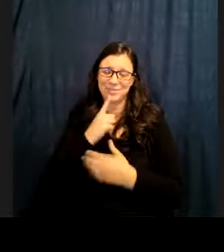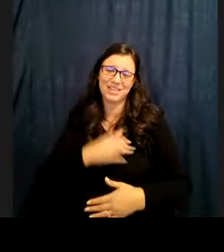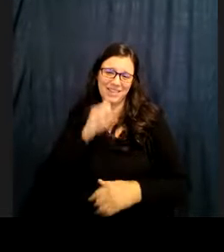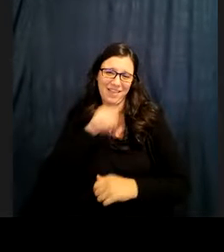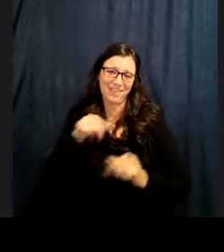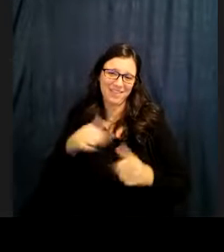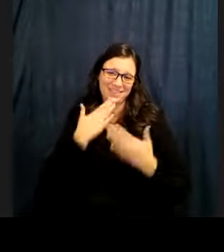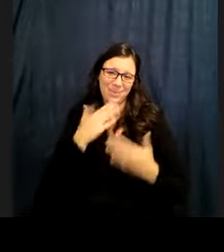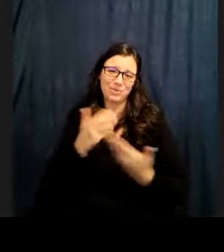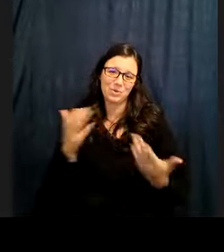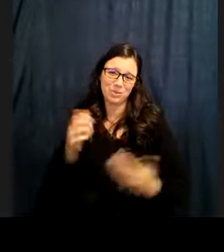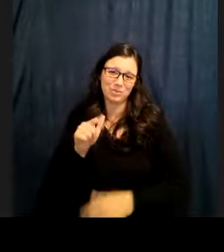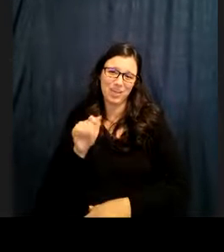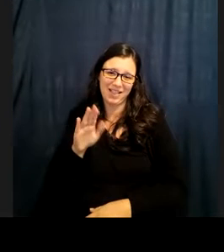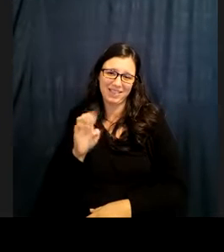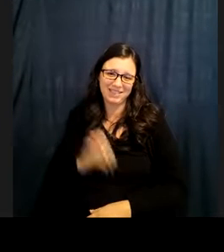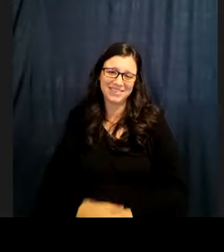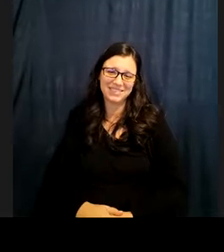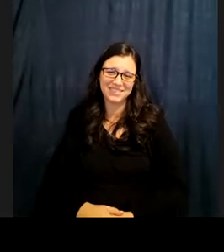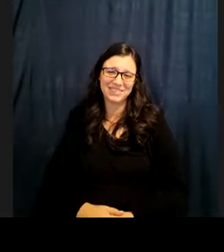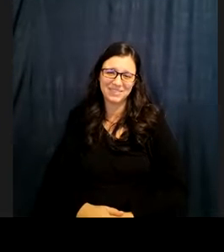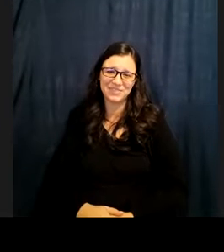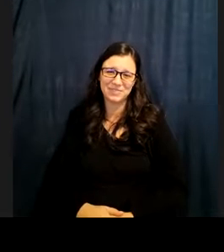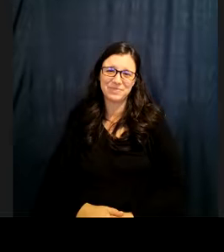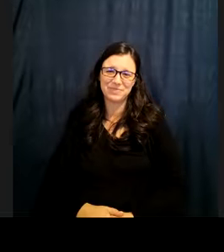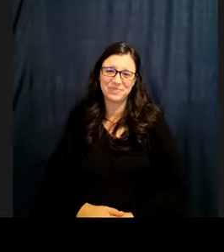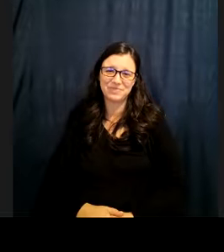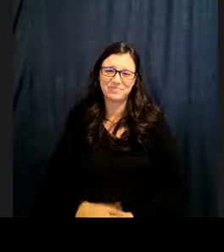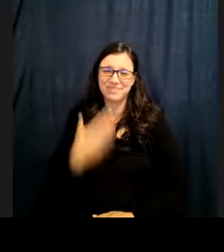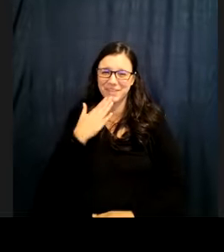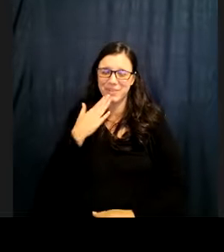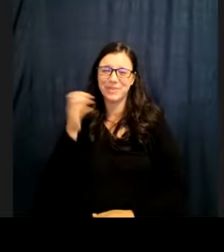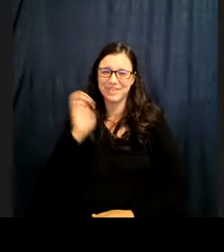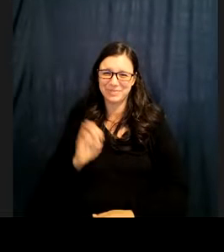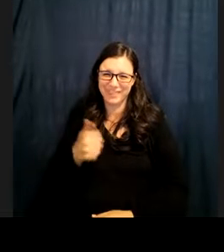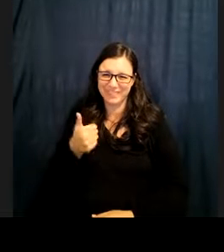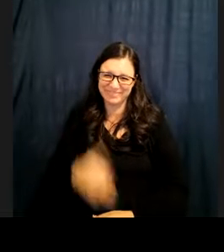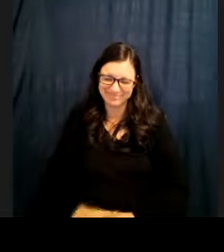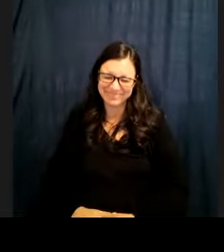this. Thank you, Alice. You've been wonderful. And Elizabeth, thank you very much.